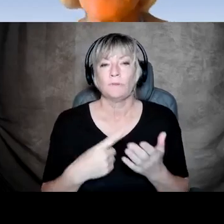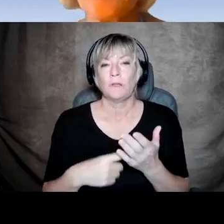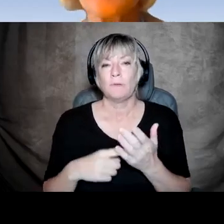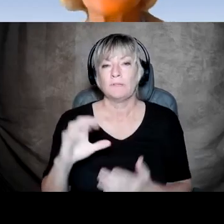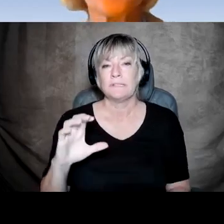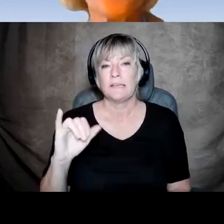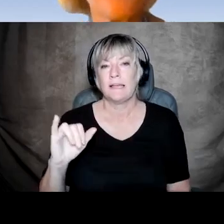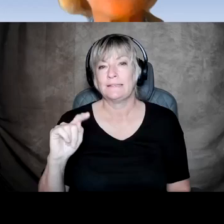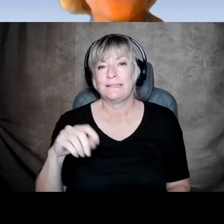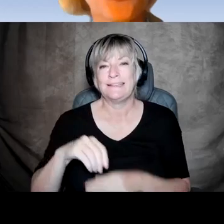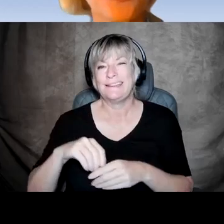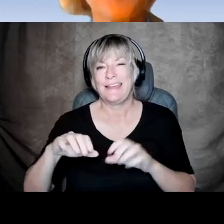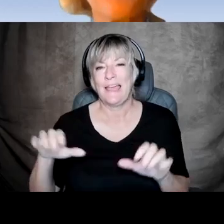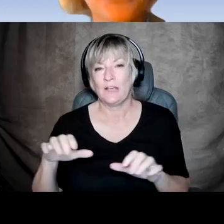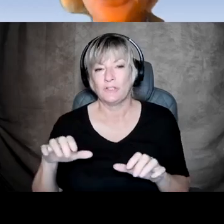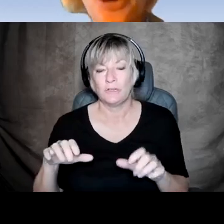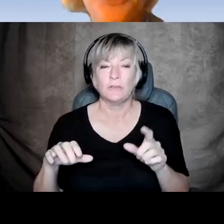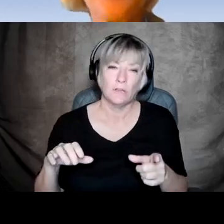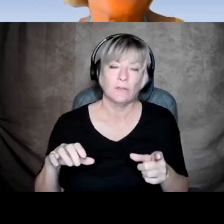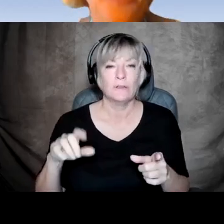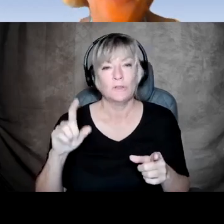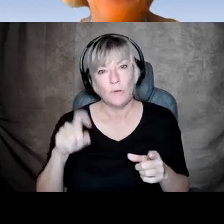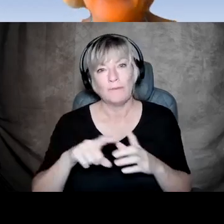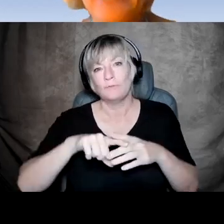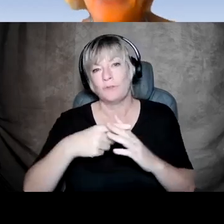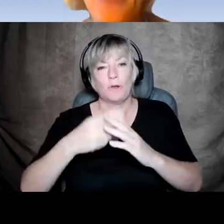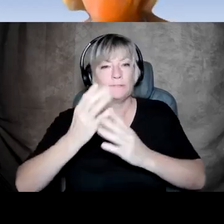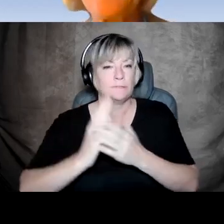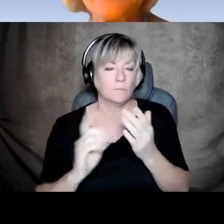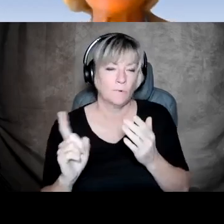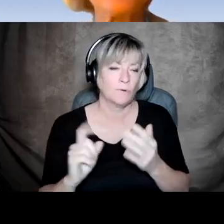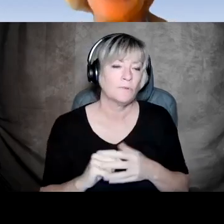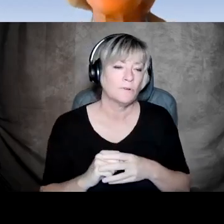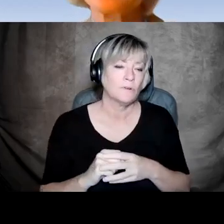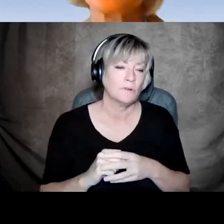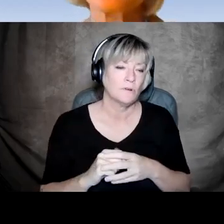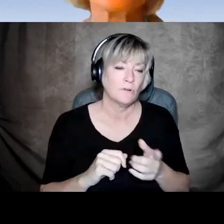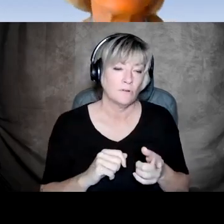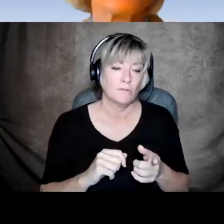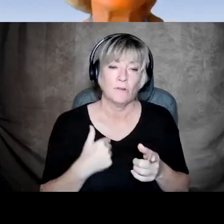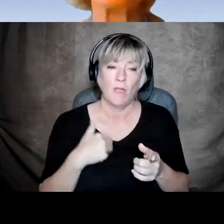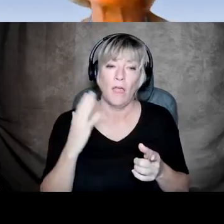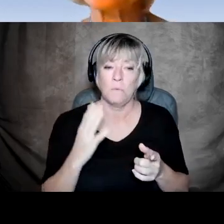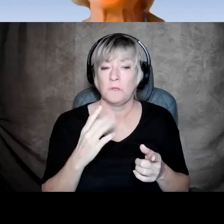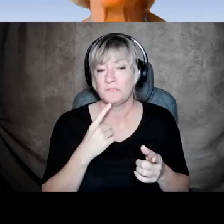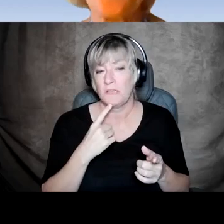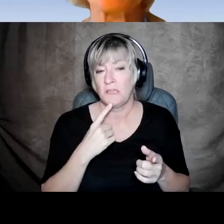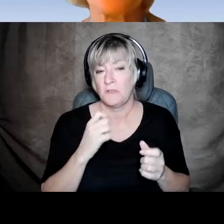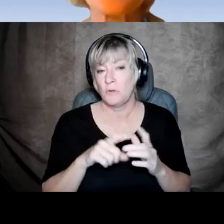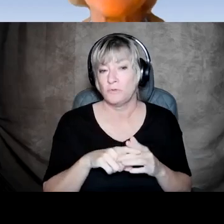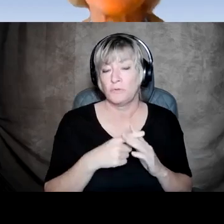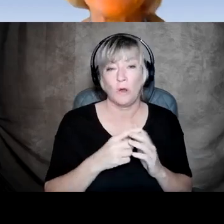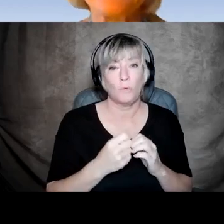in action, you do have to get started somewhere. And I'm going to say it can start with